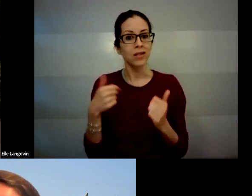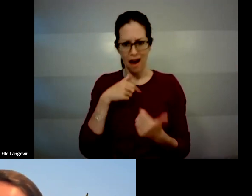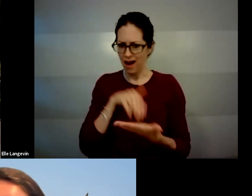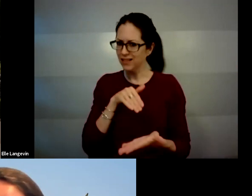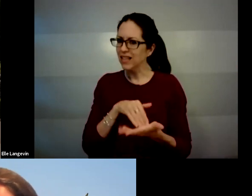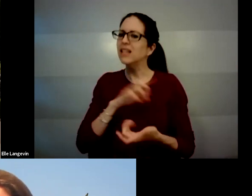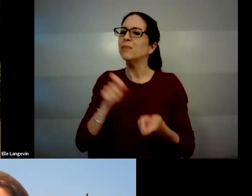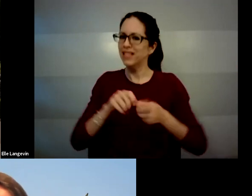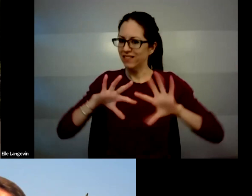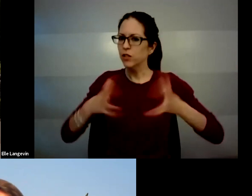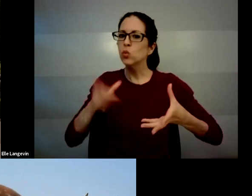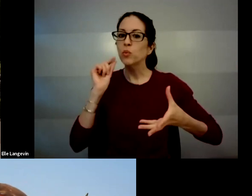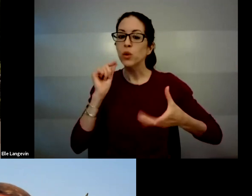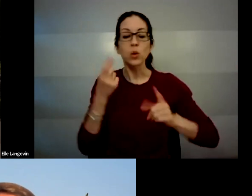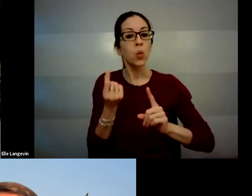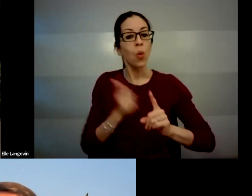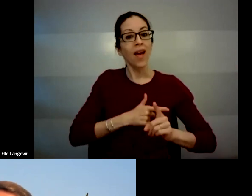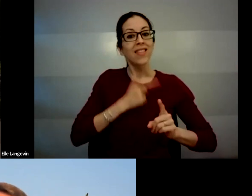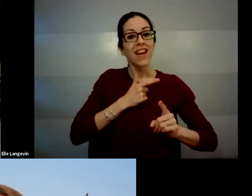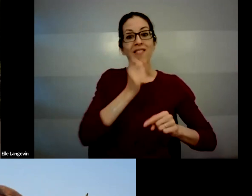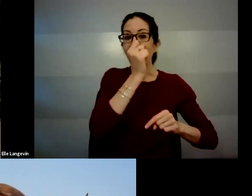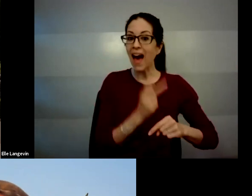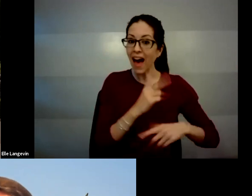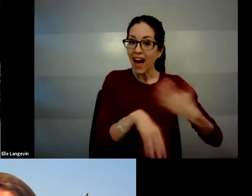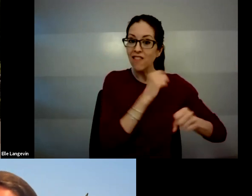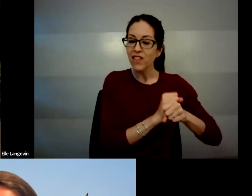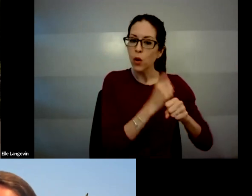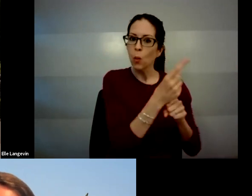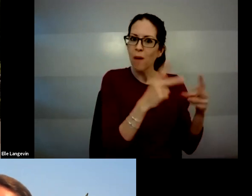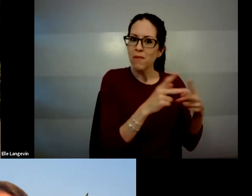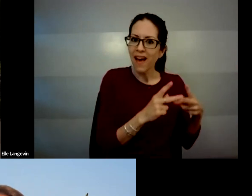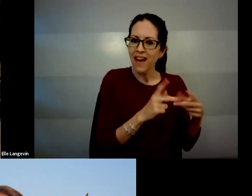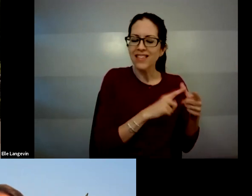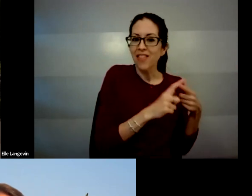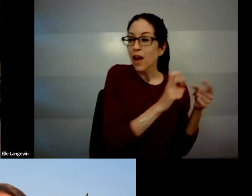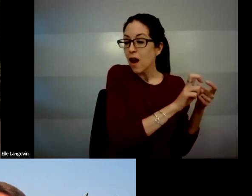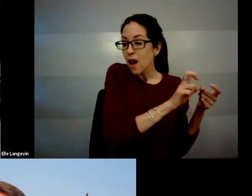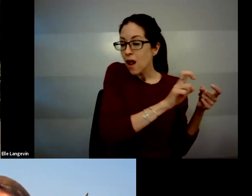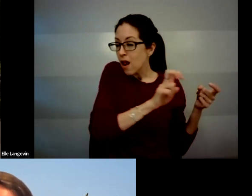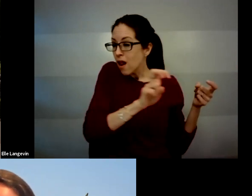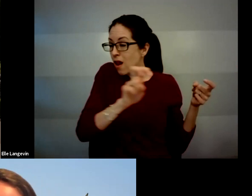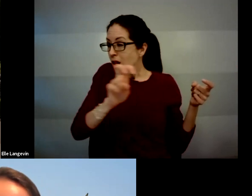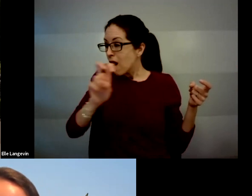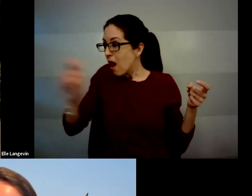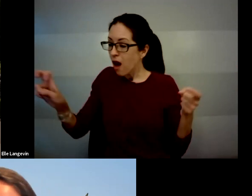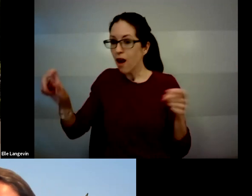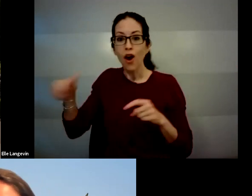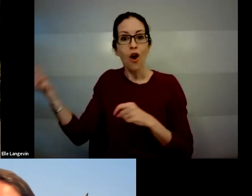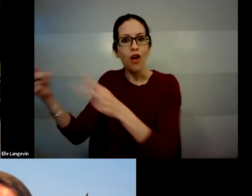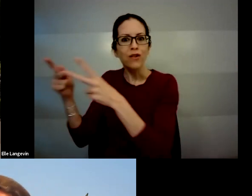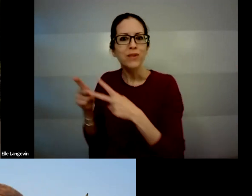travel very far distances, like from Canada all the way down to South America and spend the entire winter in South